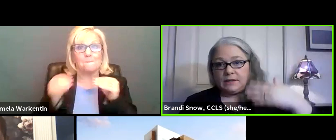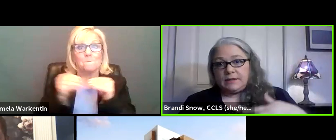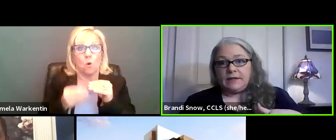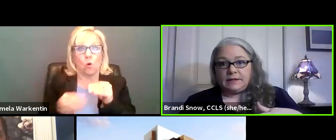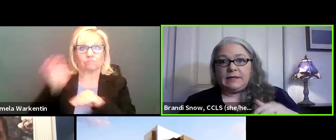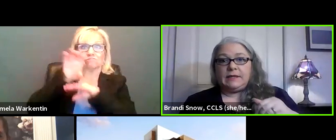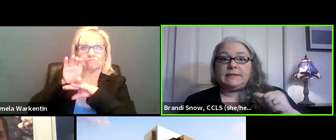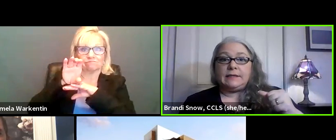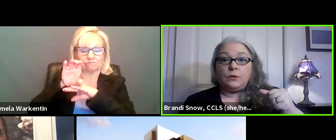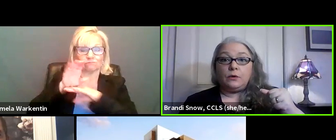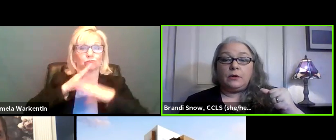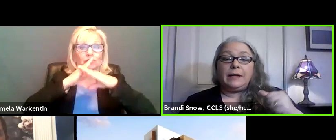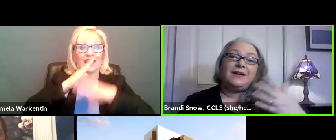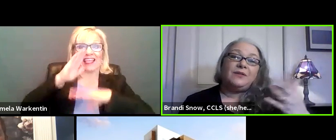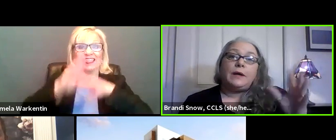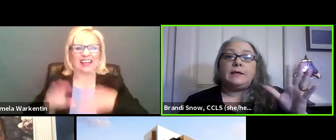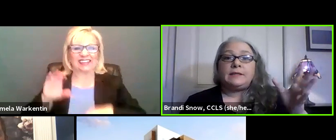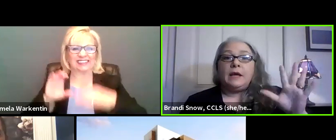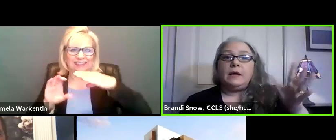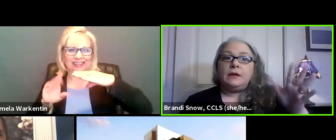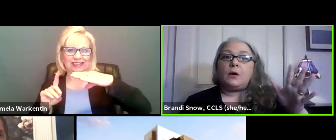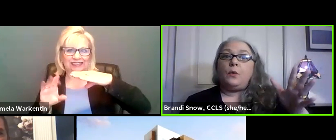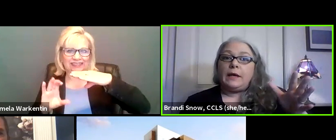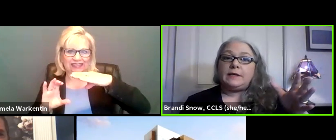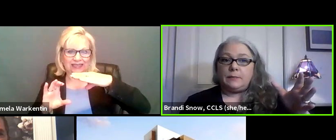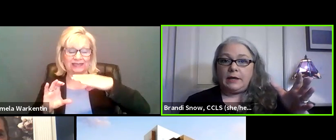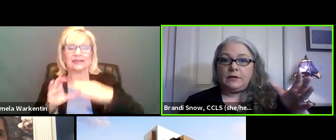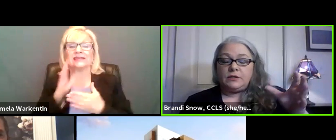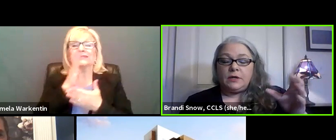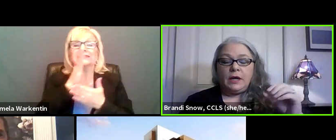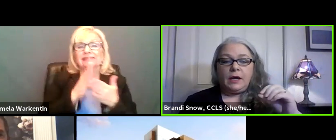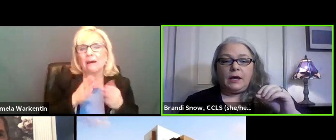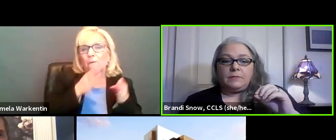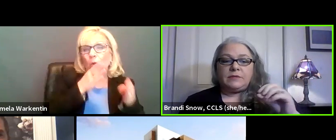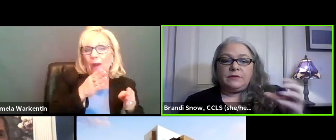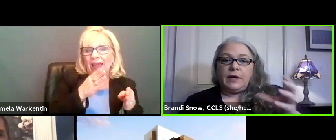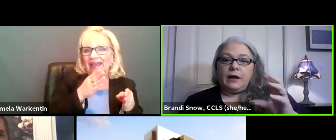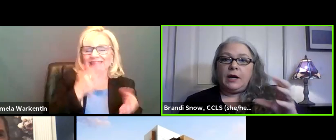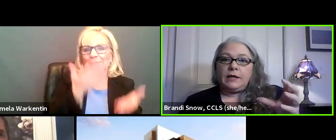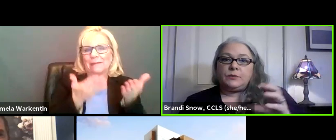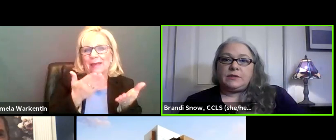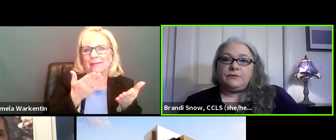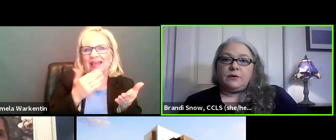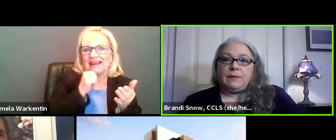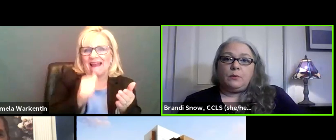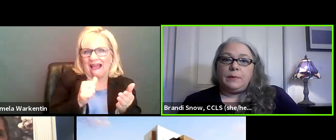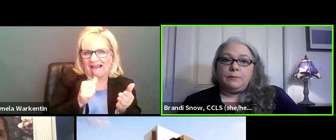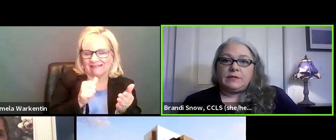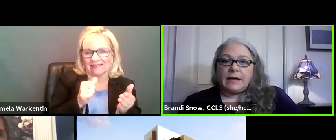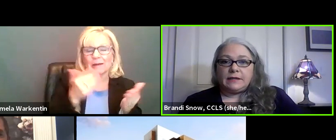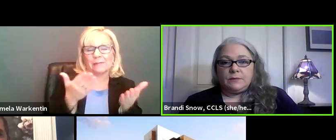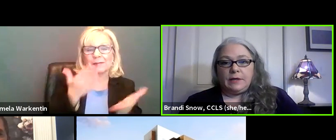ways than the CDC order, and in other ways, not quite as much. Different areas where different people will be protected depending